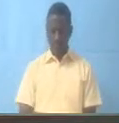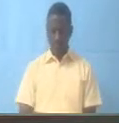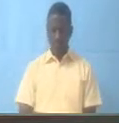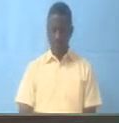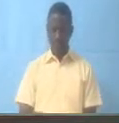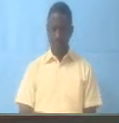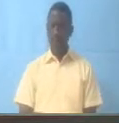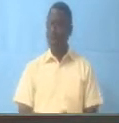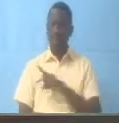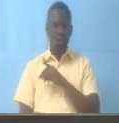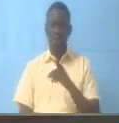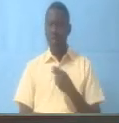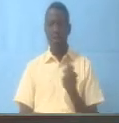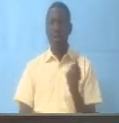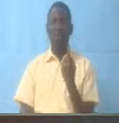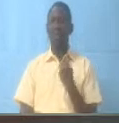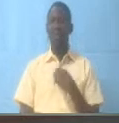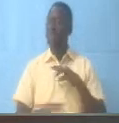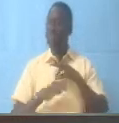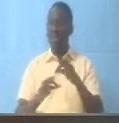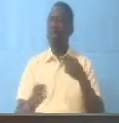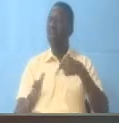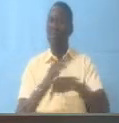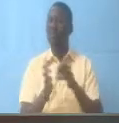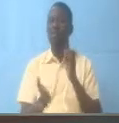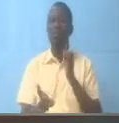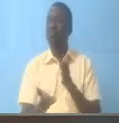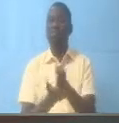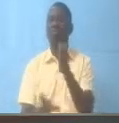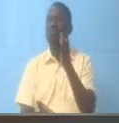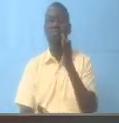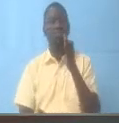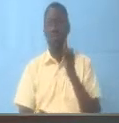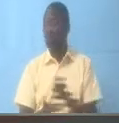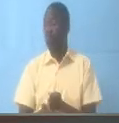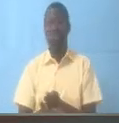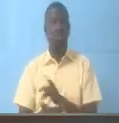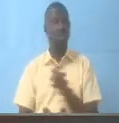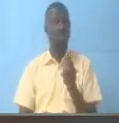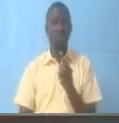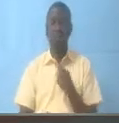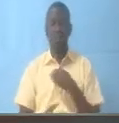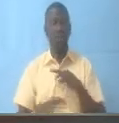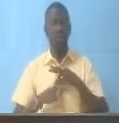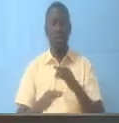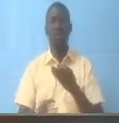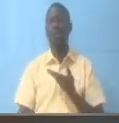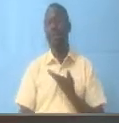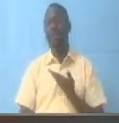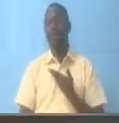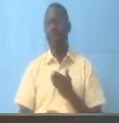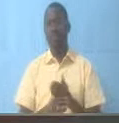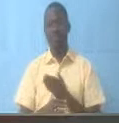interested in the truth. That's what we were interested in. ñun na li ñu soxaloon rek moo nekk dëgg ji.